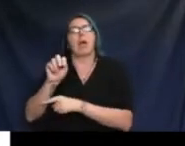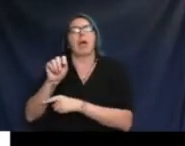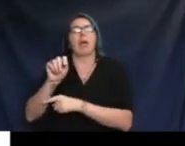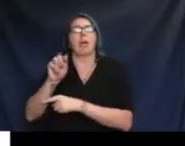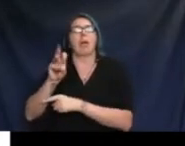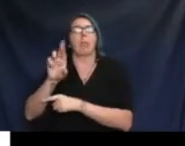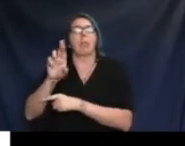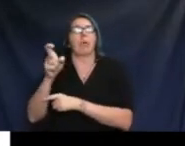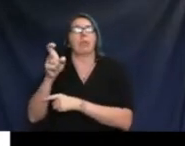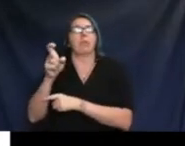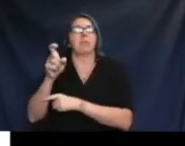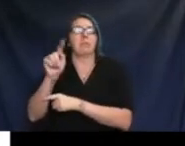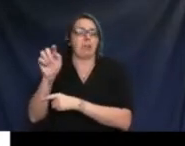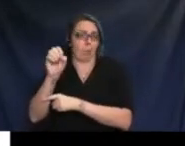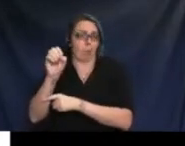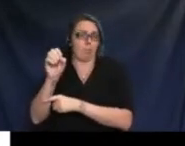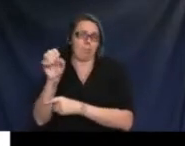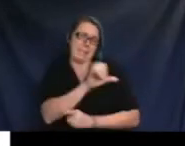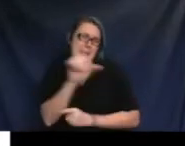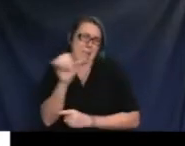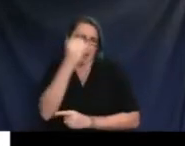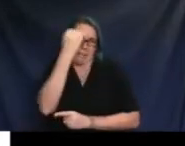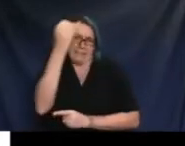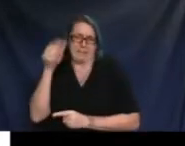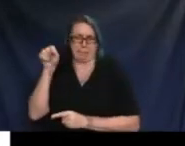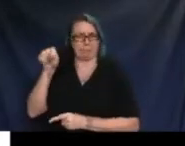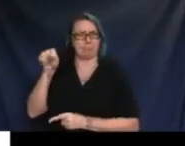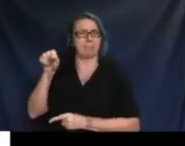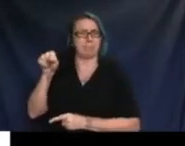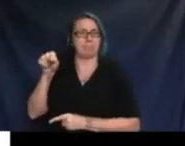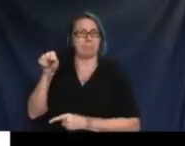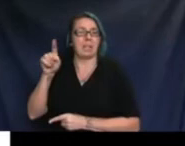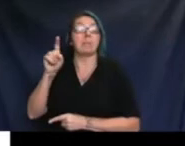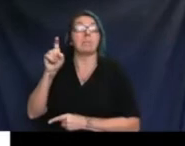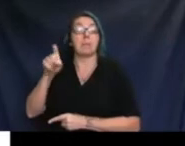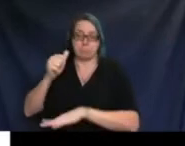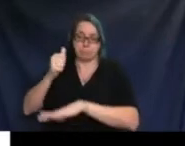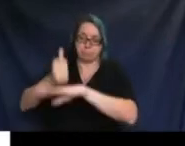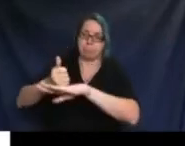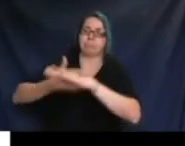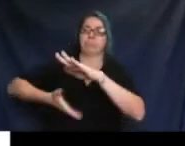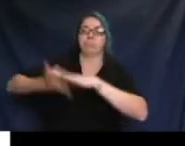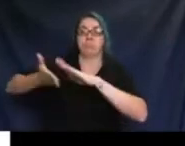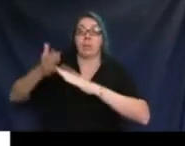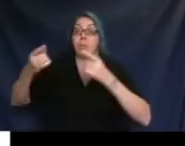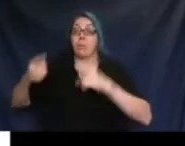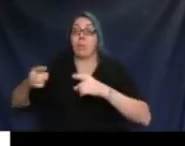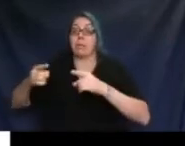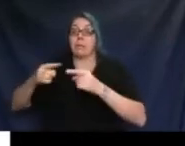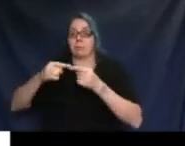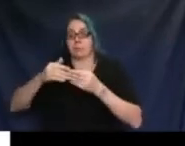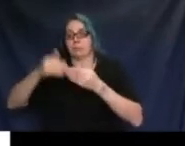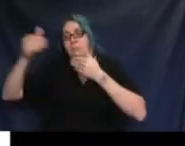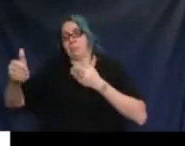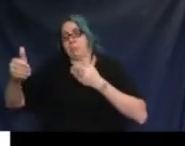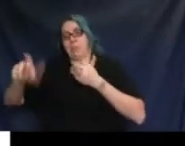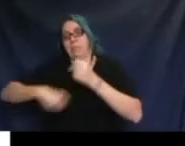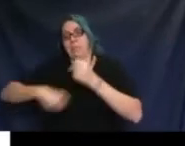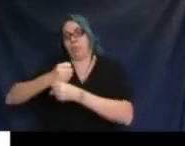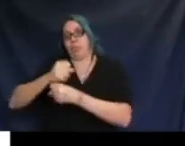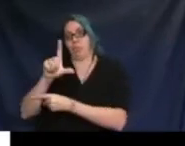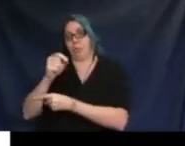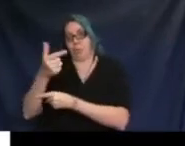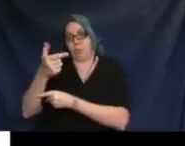requirements are in place. They need to take place primarily during 2021, which is the year of public art. They need to